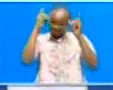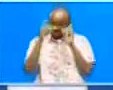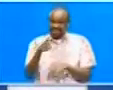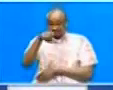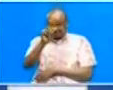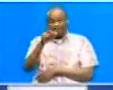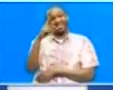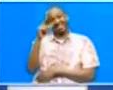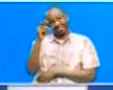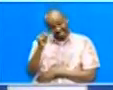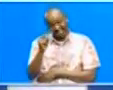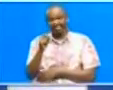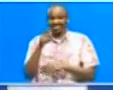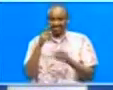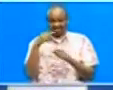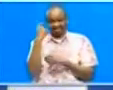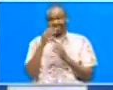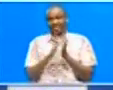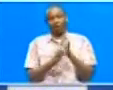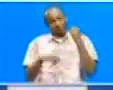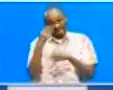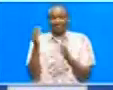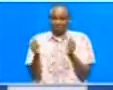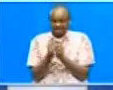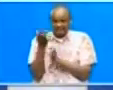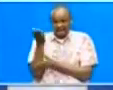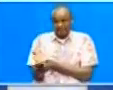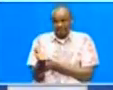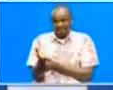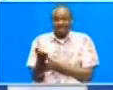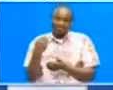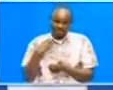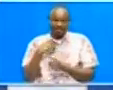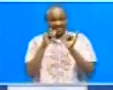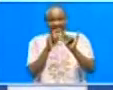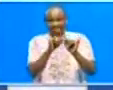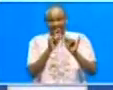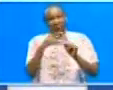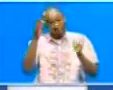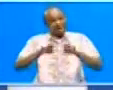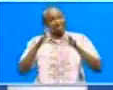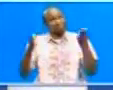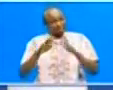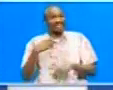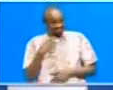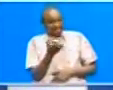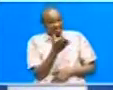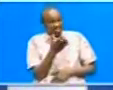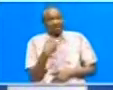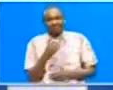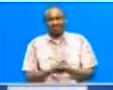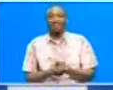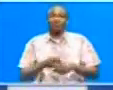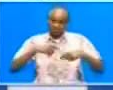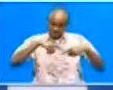decided. KTN, the presenter season two, the winners with us. I won't keep them much longer. I understand there's an after party that's happening after the news. So